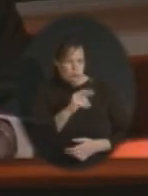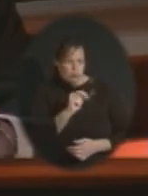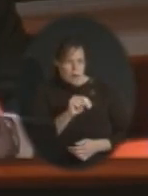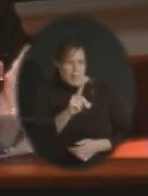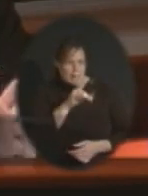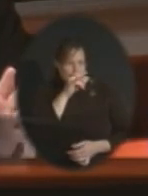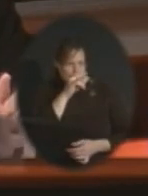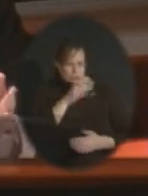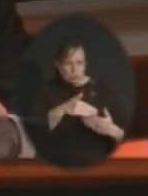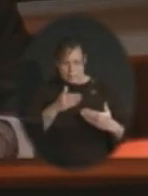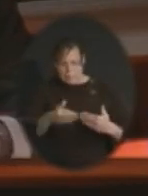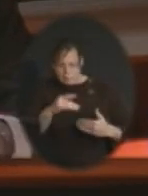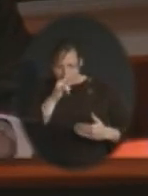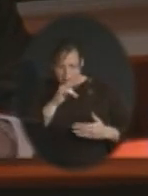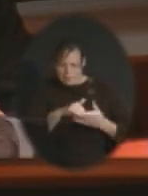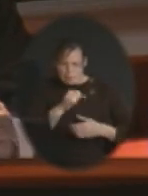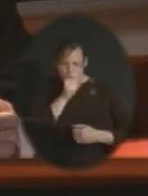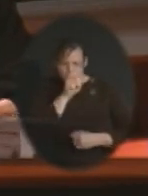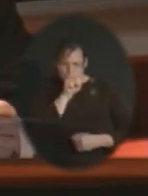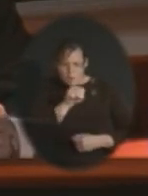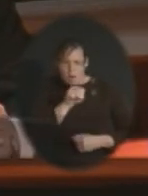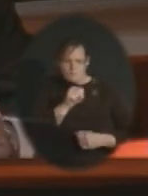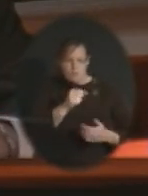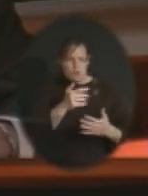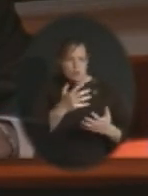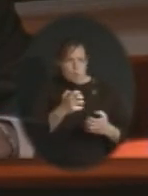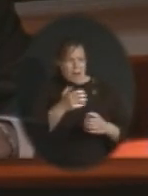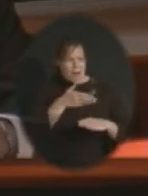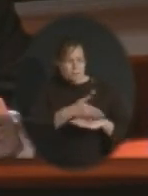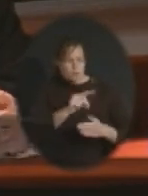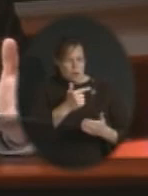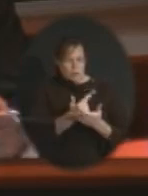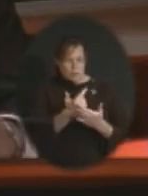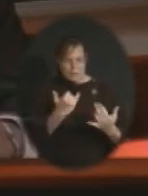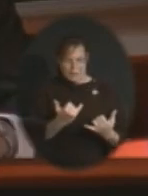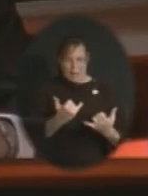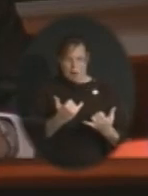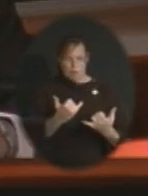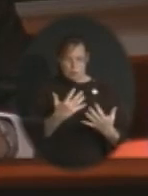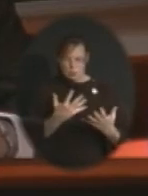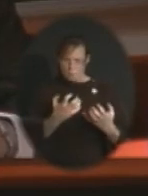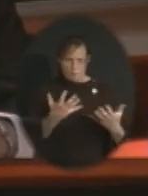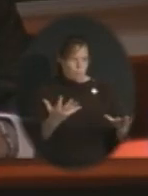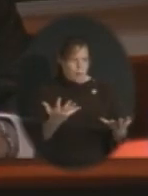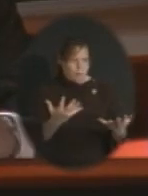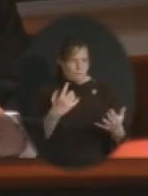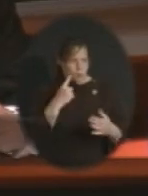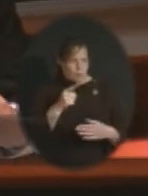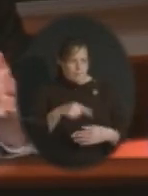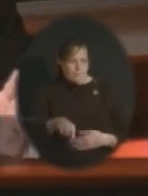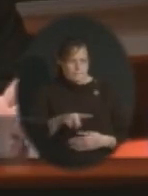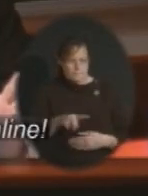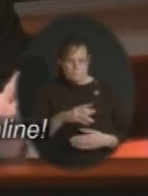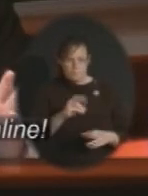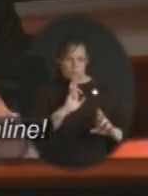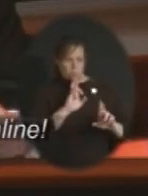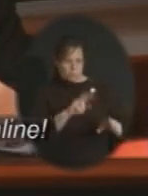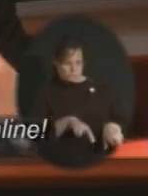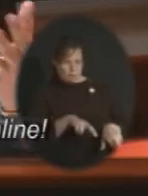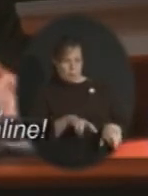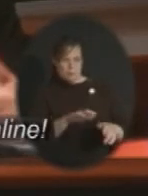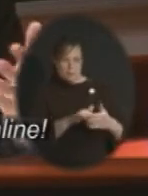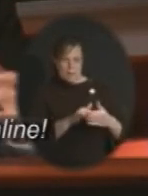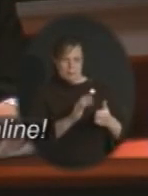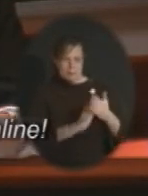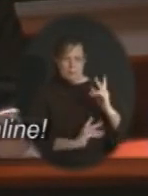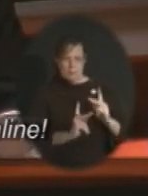or the neighbor kids that you love? What would you want for them if they graduated right now when they graduate from high school? And the response that